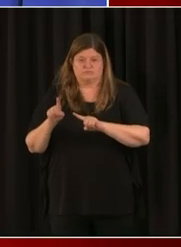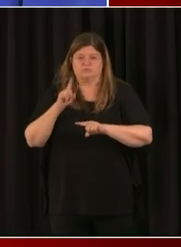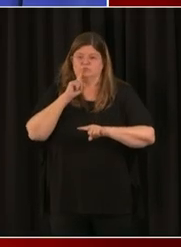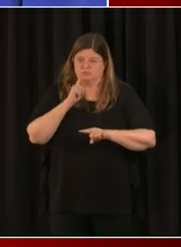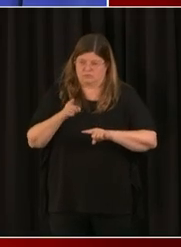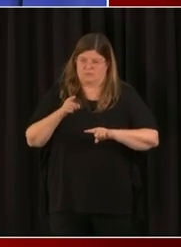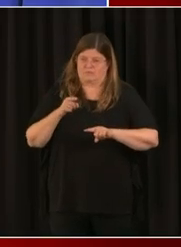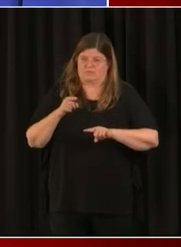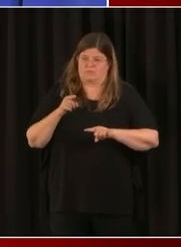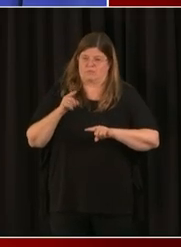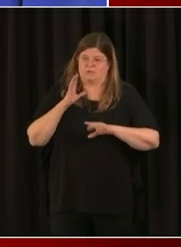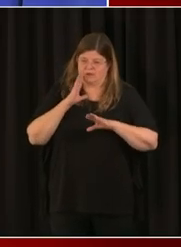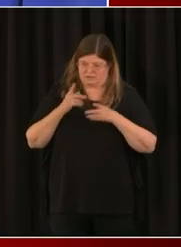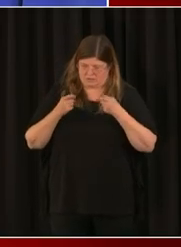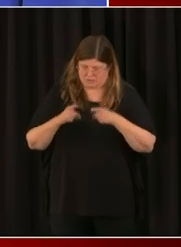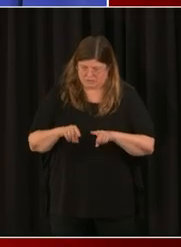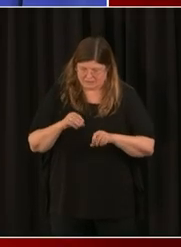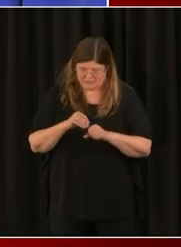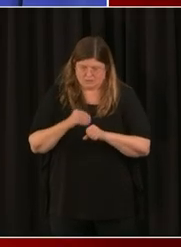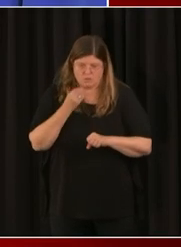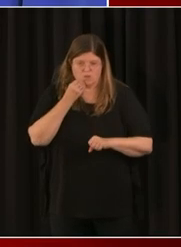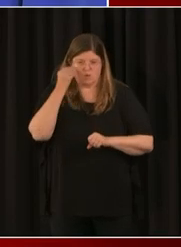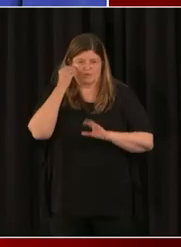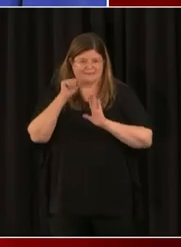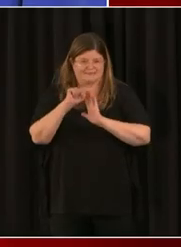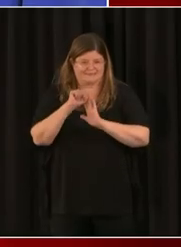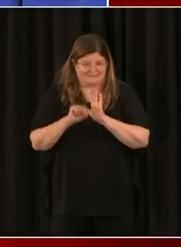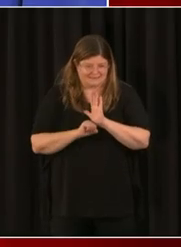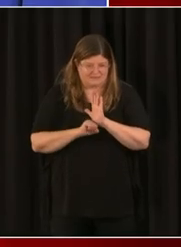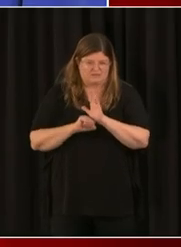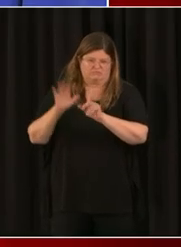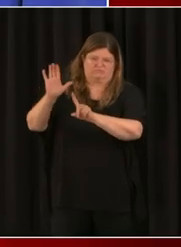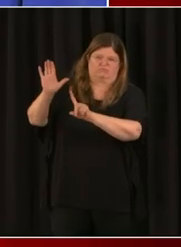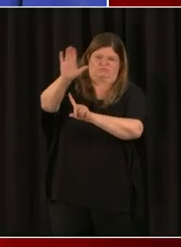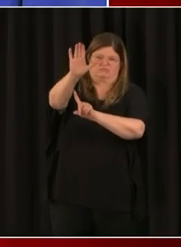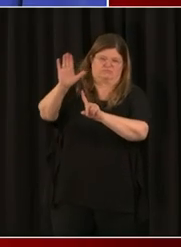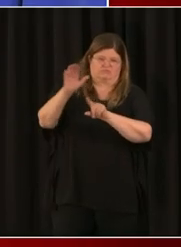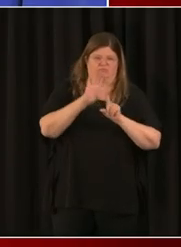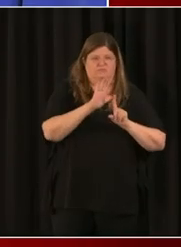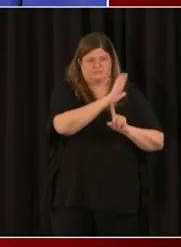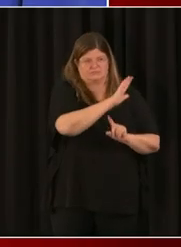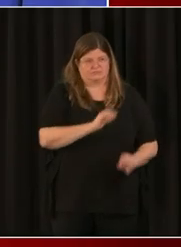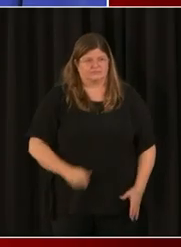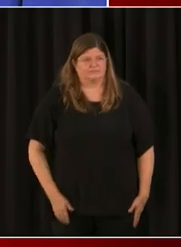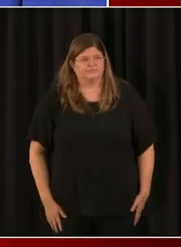aware of what has transpired in their home states, and we're working very closely with U.S. Capitol Police